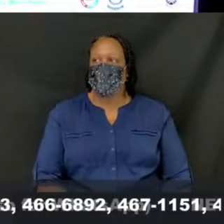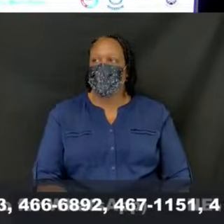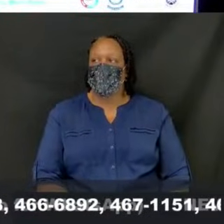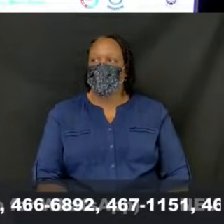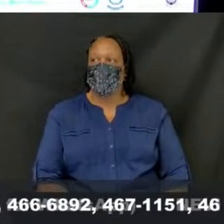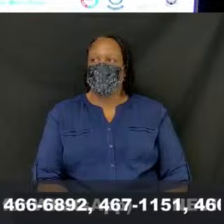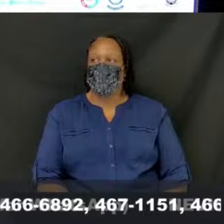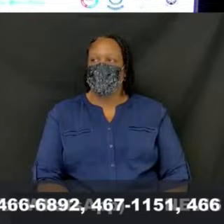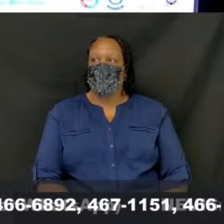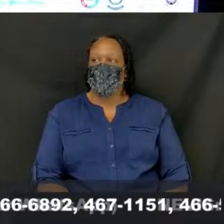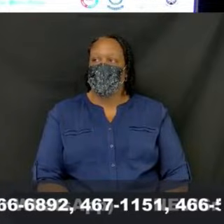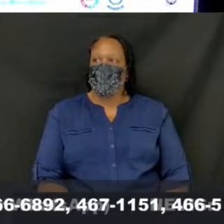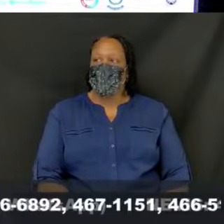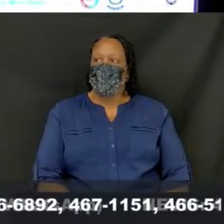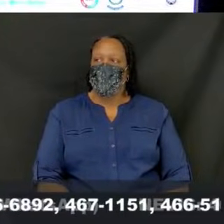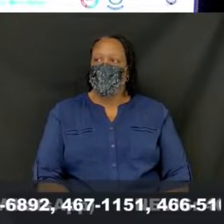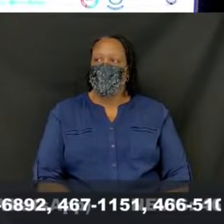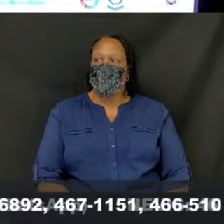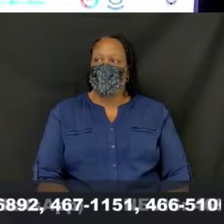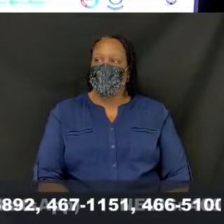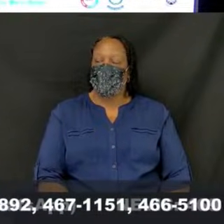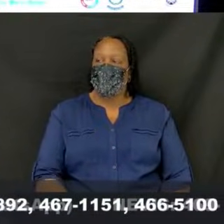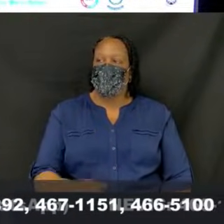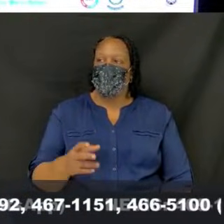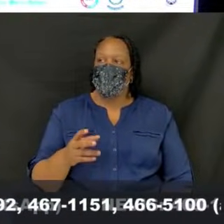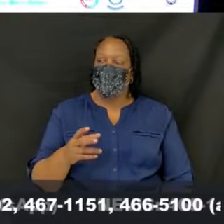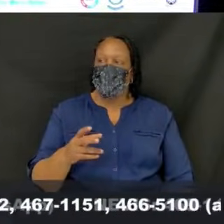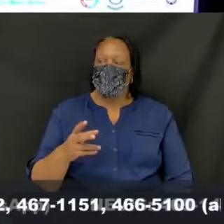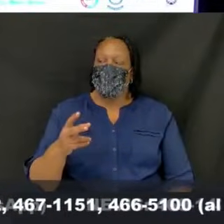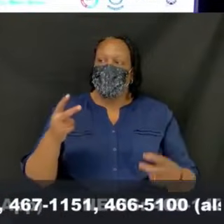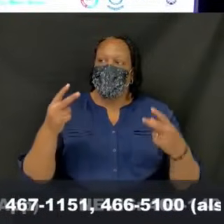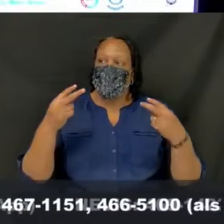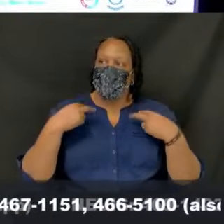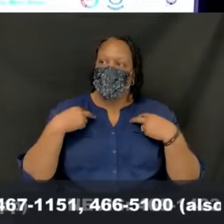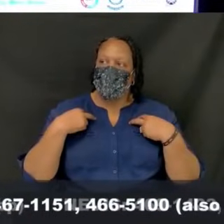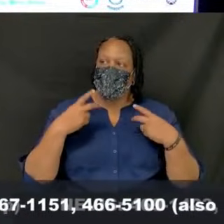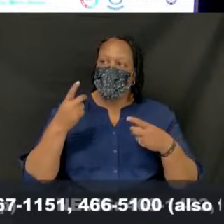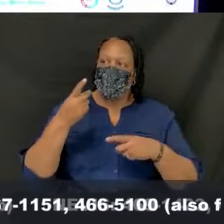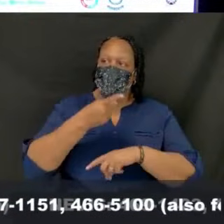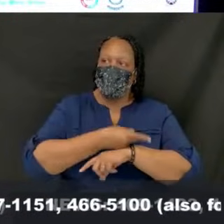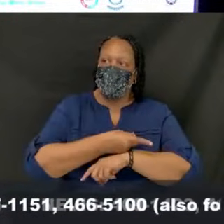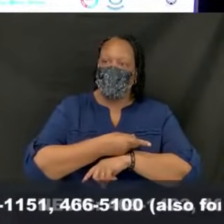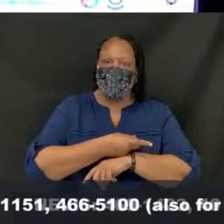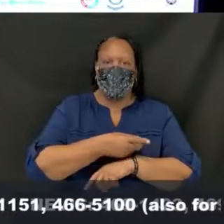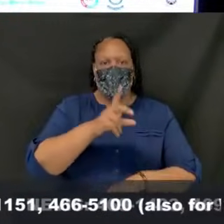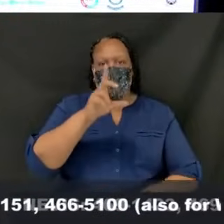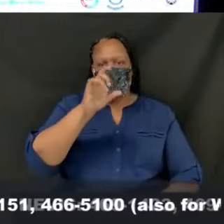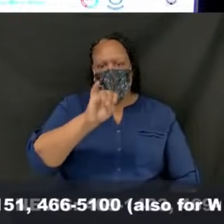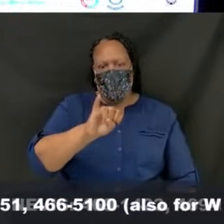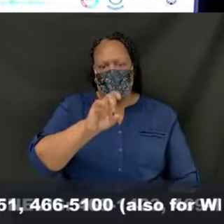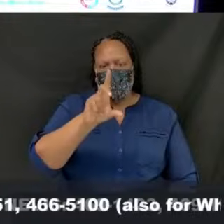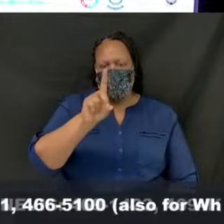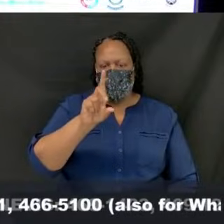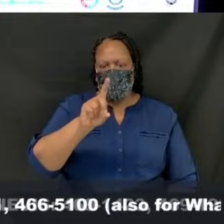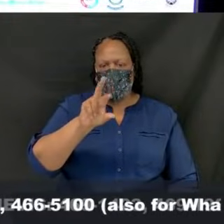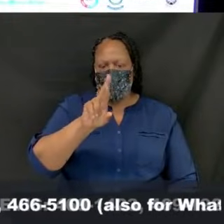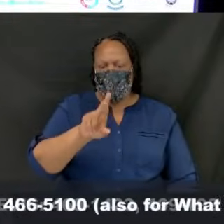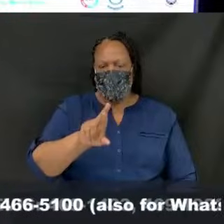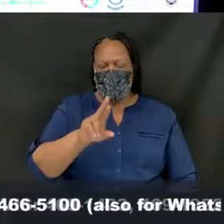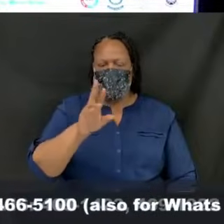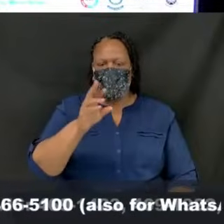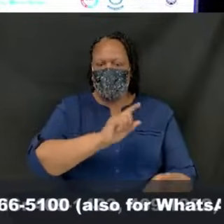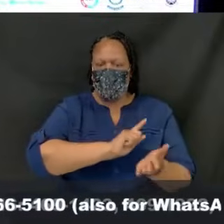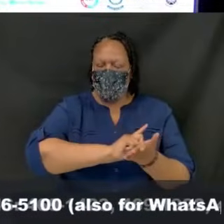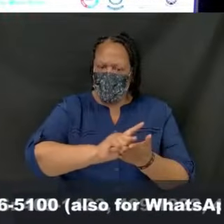for short, we call it the IDDR Week. So what's the IDDR Week? It's a week of activity where